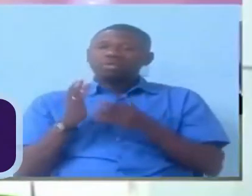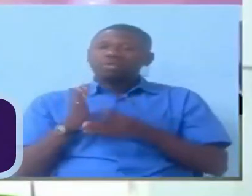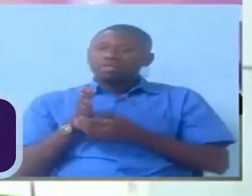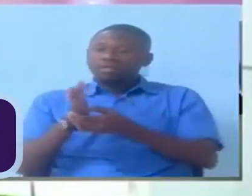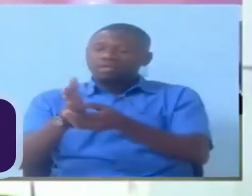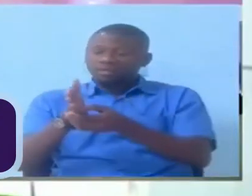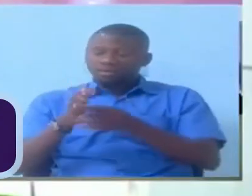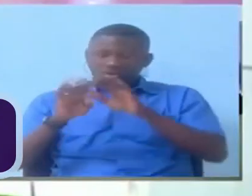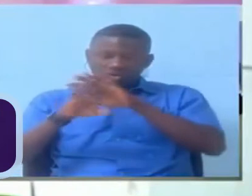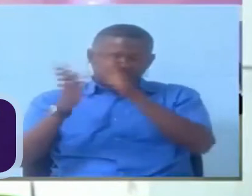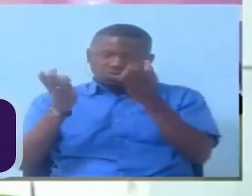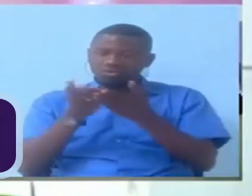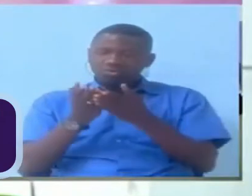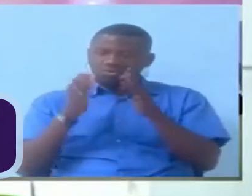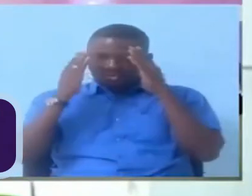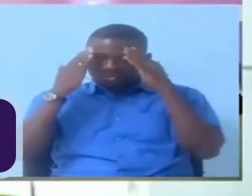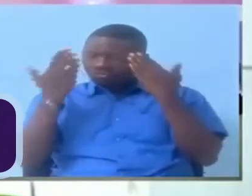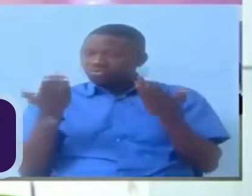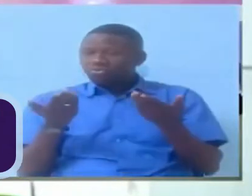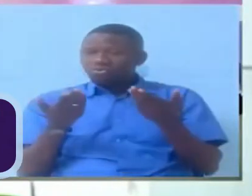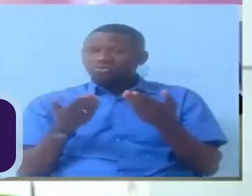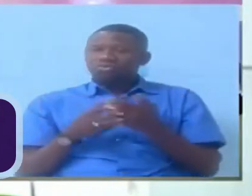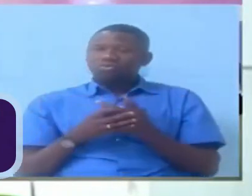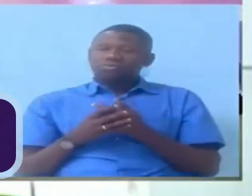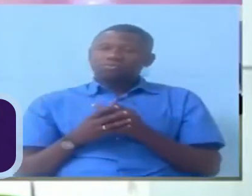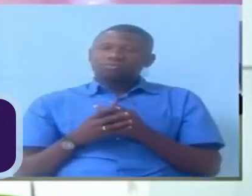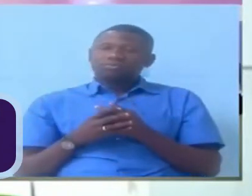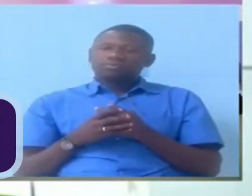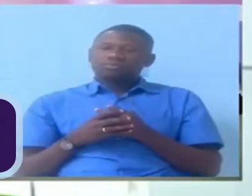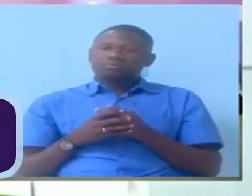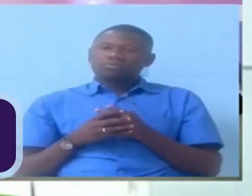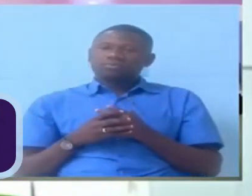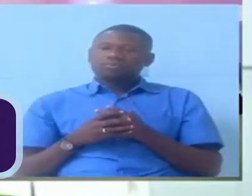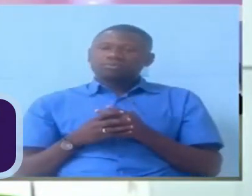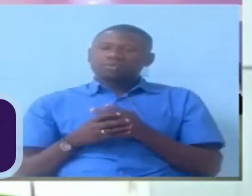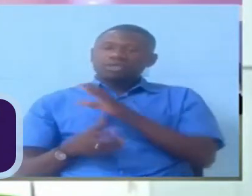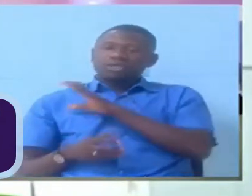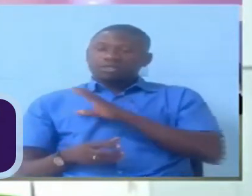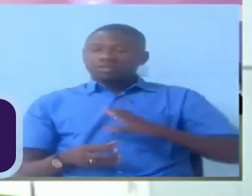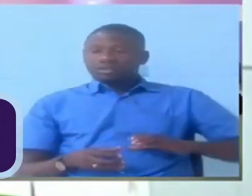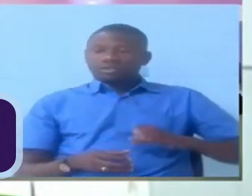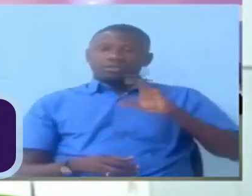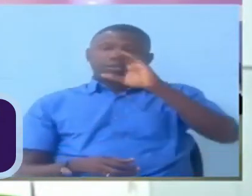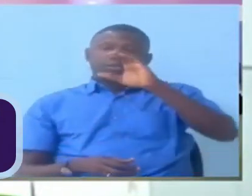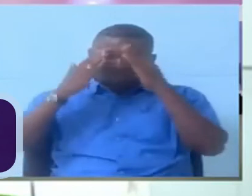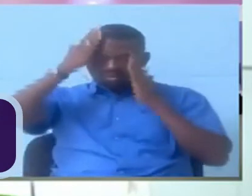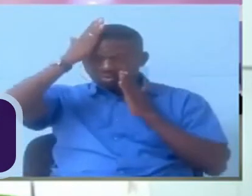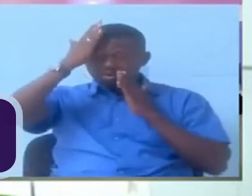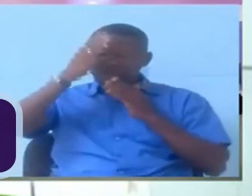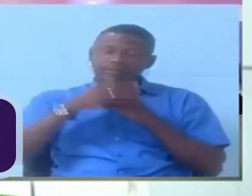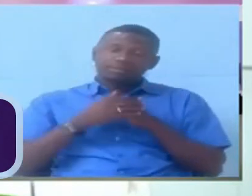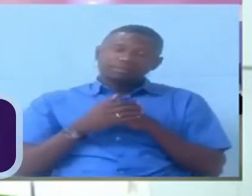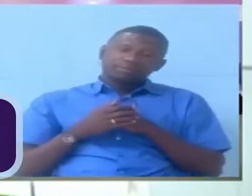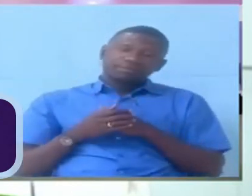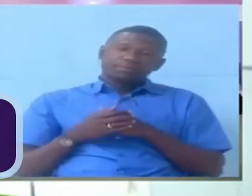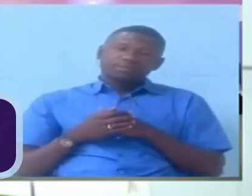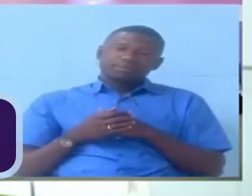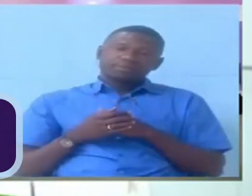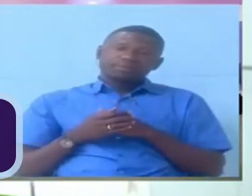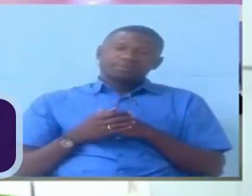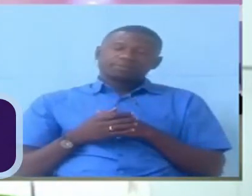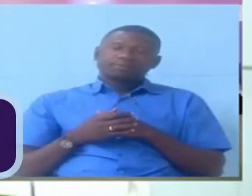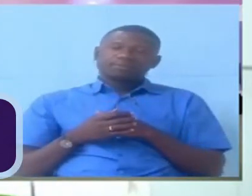dani bes ila makamo selende la wala dani be nyin dogu kar keleno. That's true. Dum to nyati. And you agree that does not exist